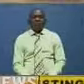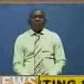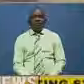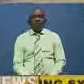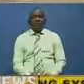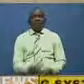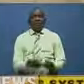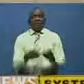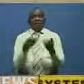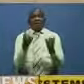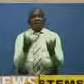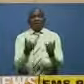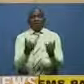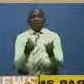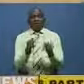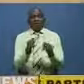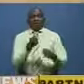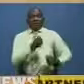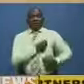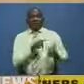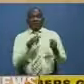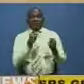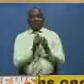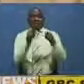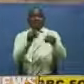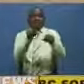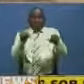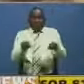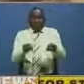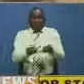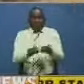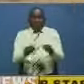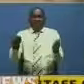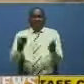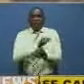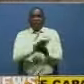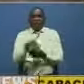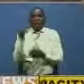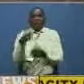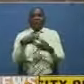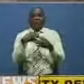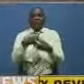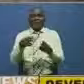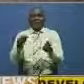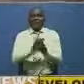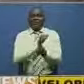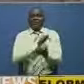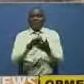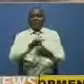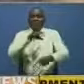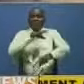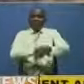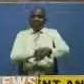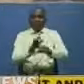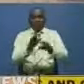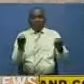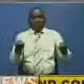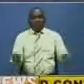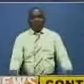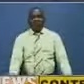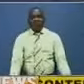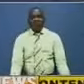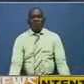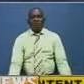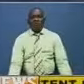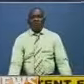So far, the team deployed to the area has destroyed 10 champagne machines with no arrest made yet. We've